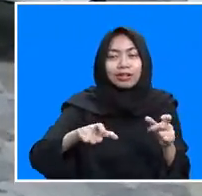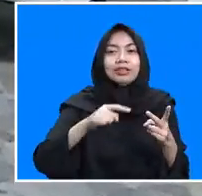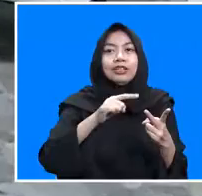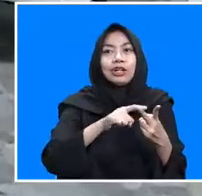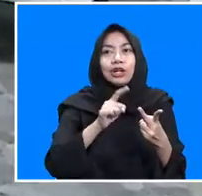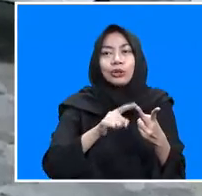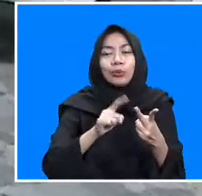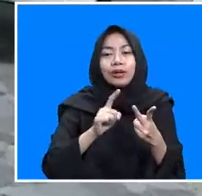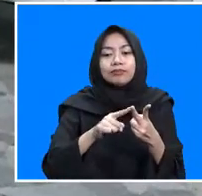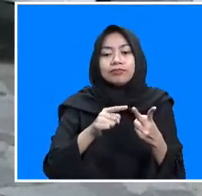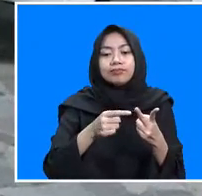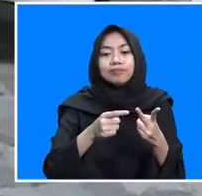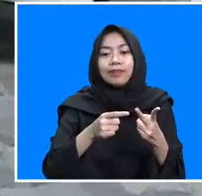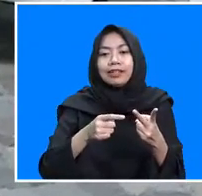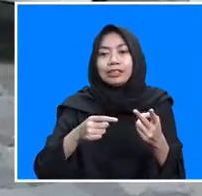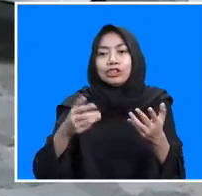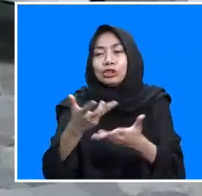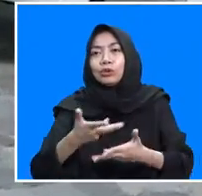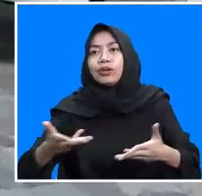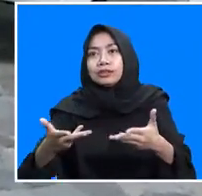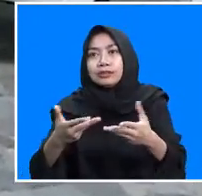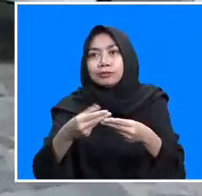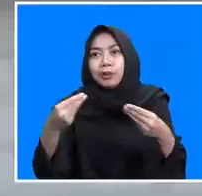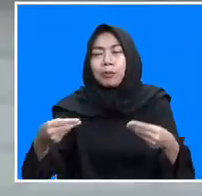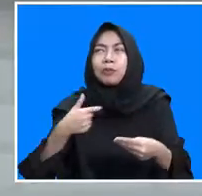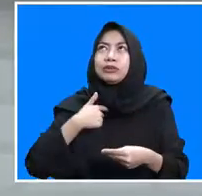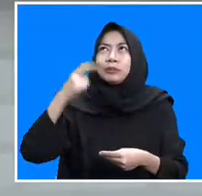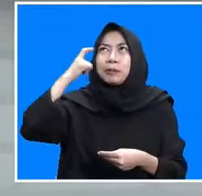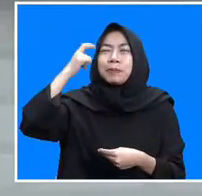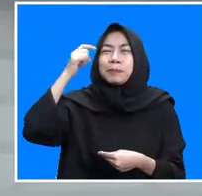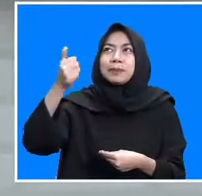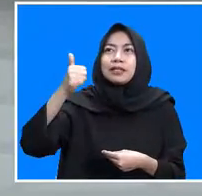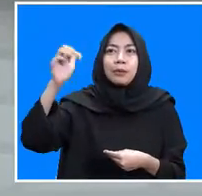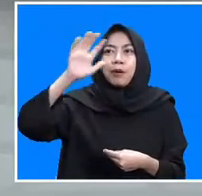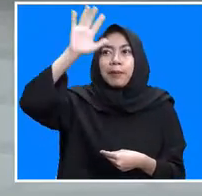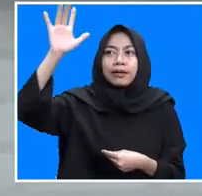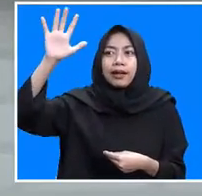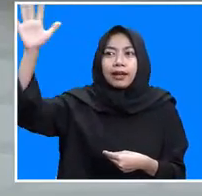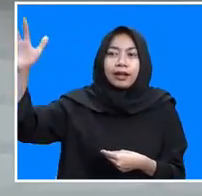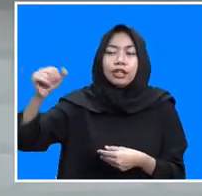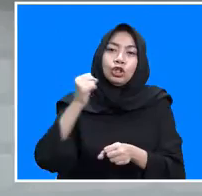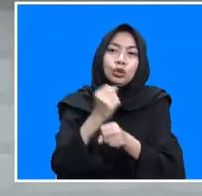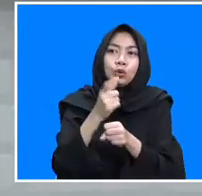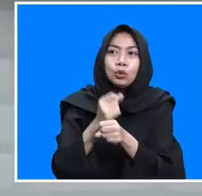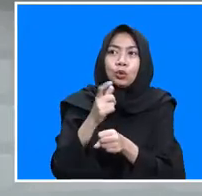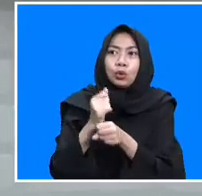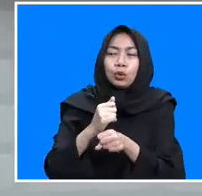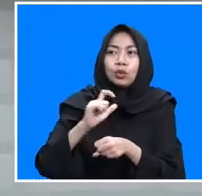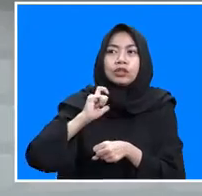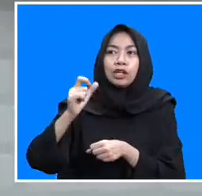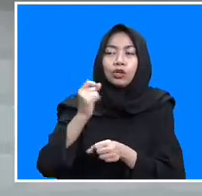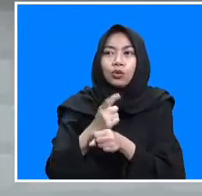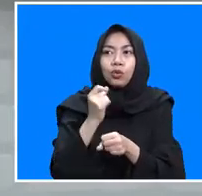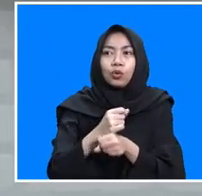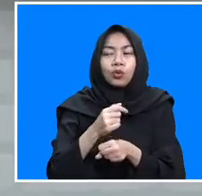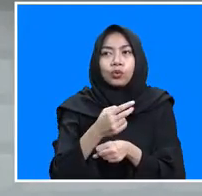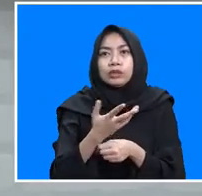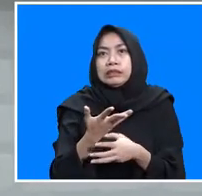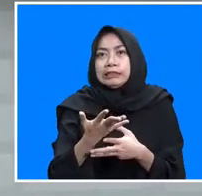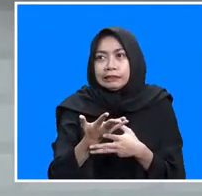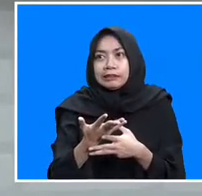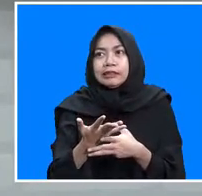is I can imagine like teachers or teacher candidates who are in the initial teacher education